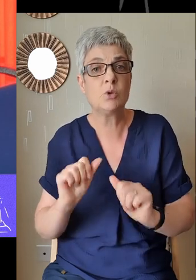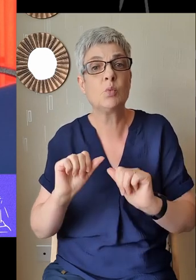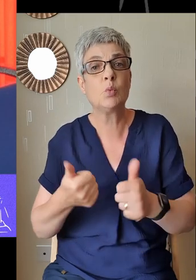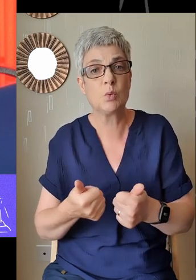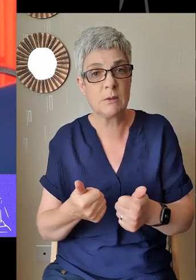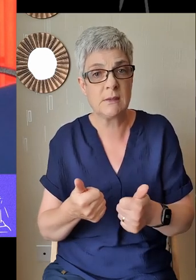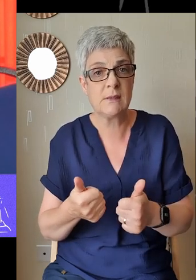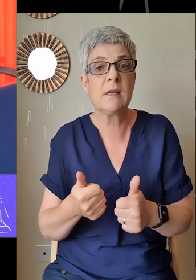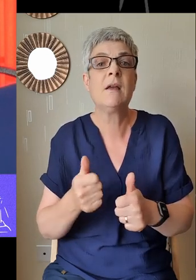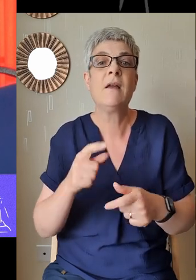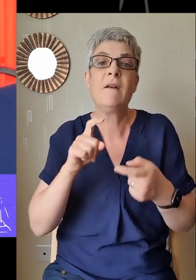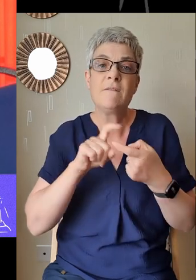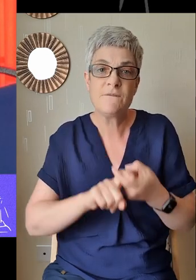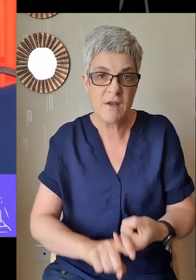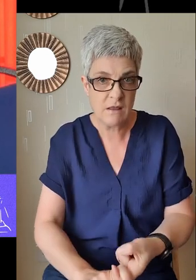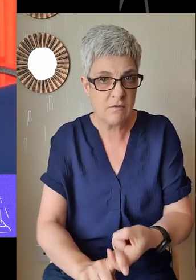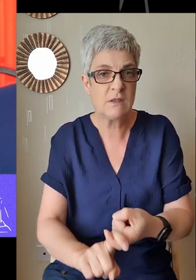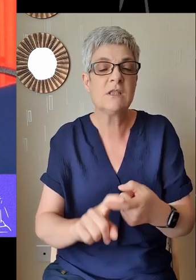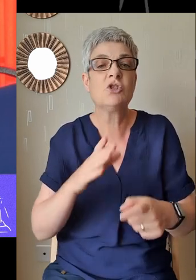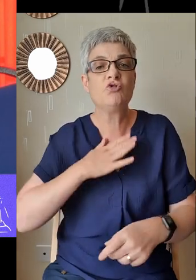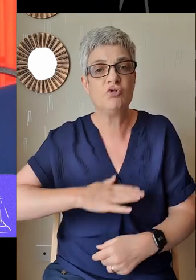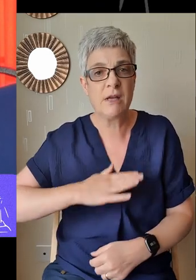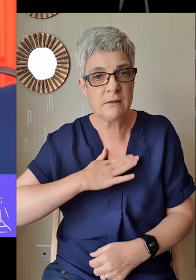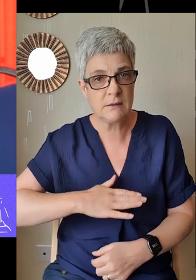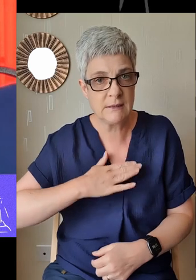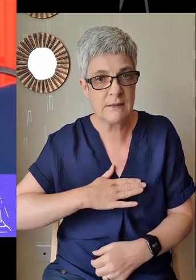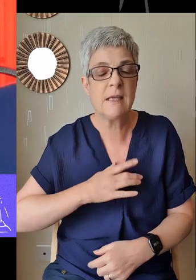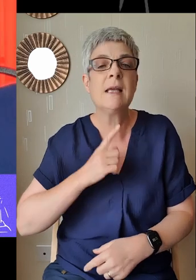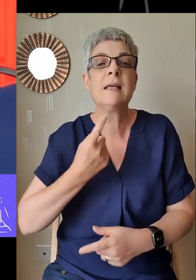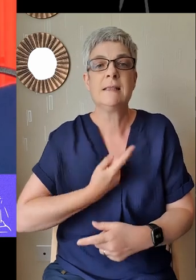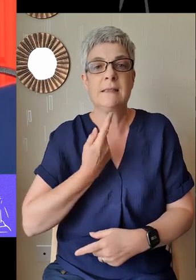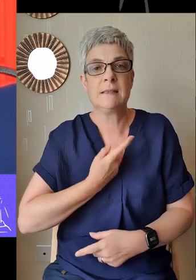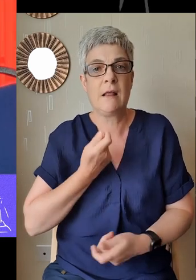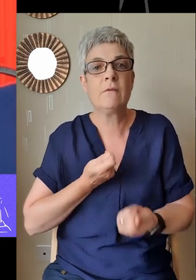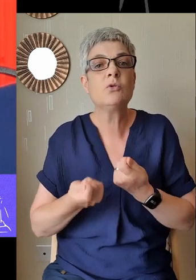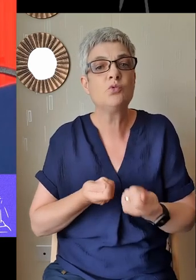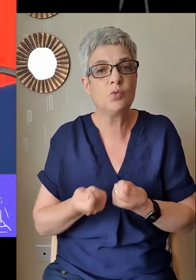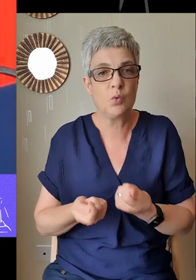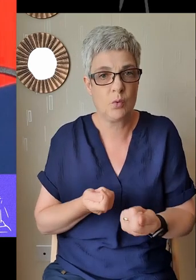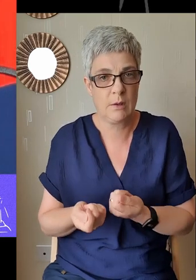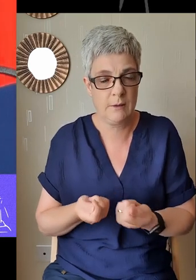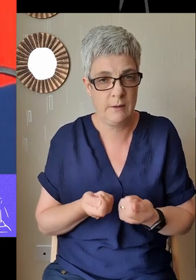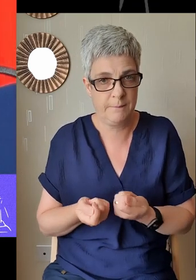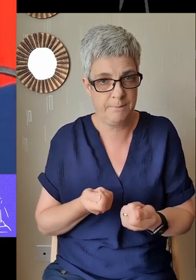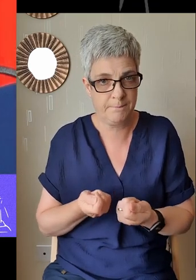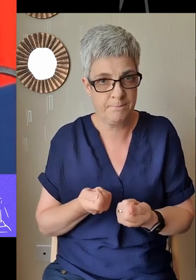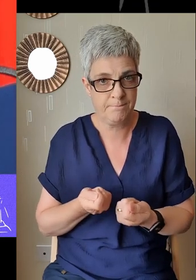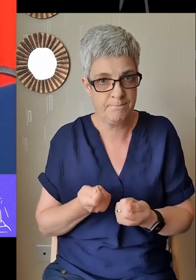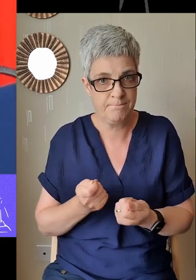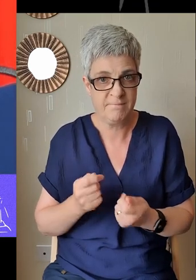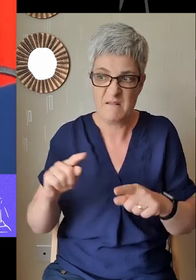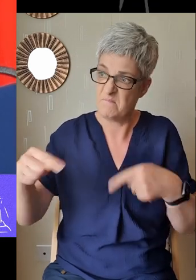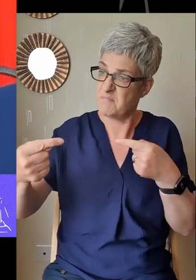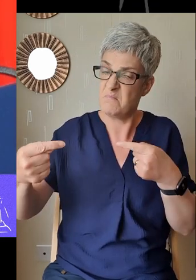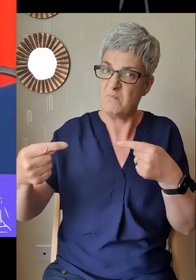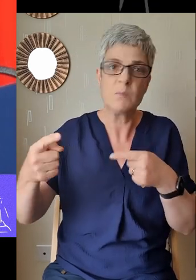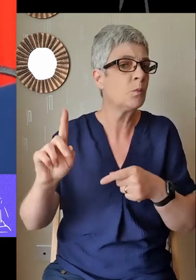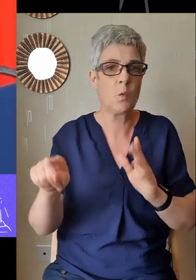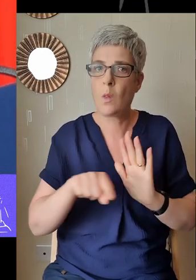goodness, faithfulness, gentleness, and self-control. Against such things there is no